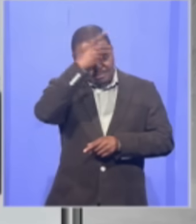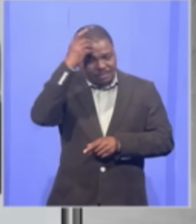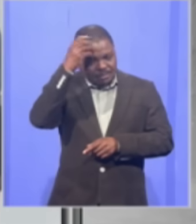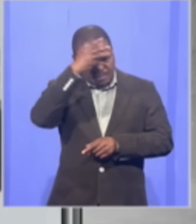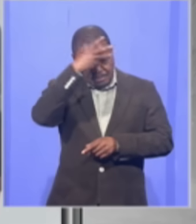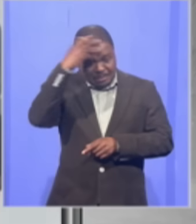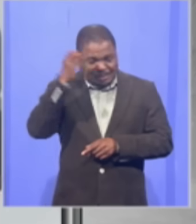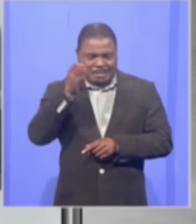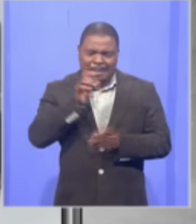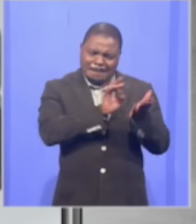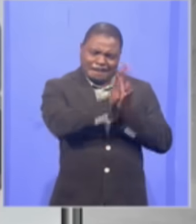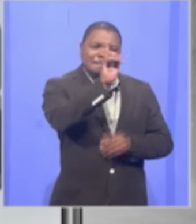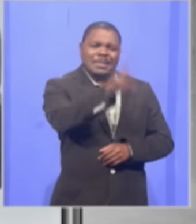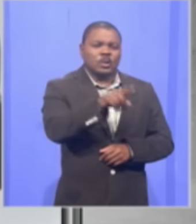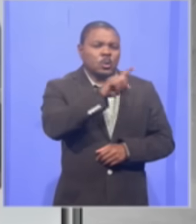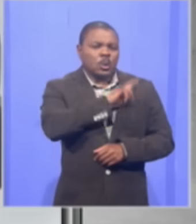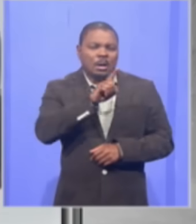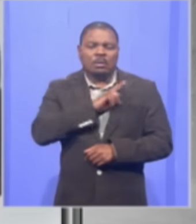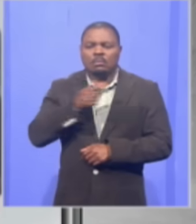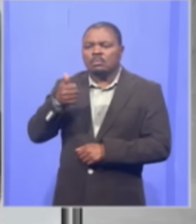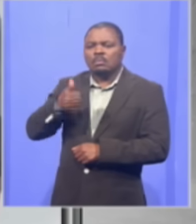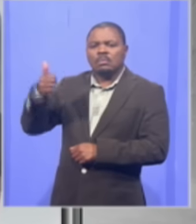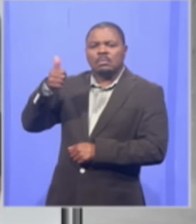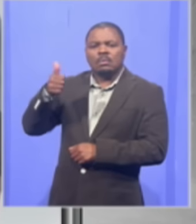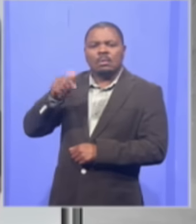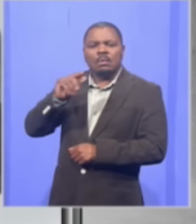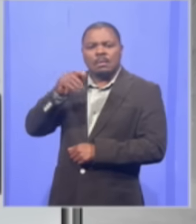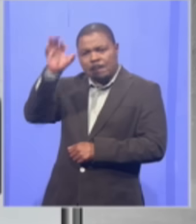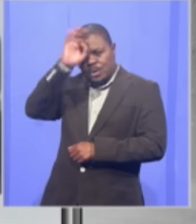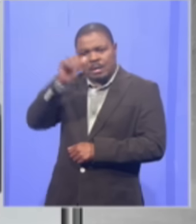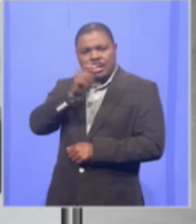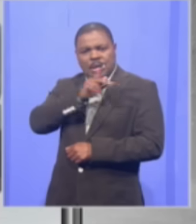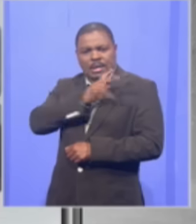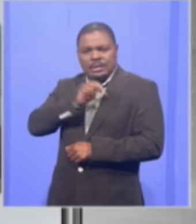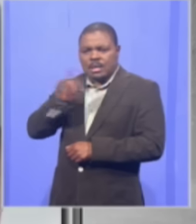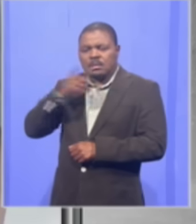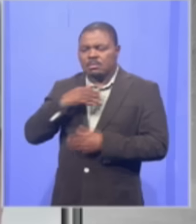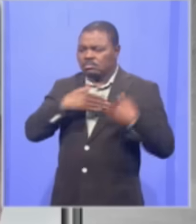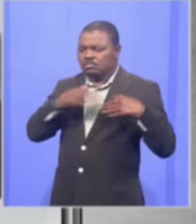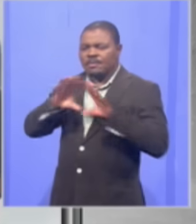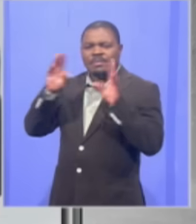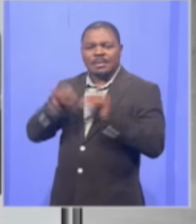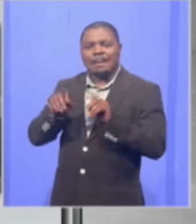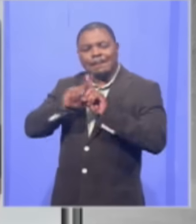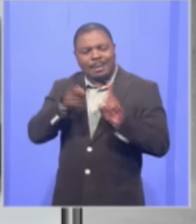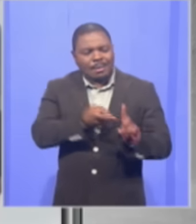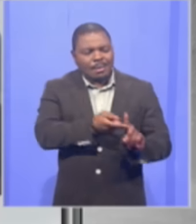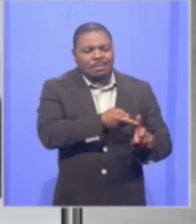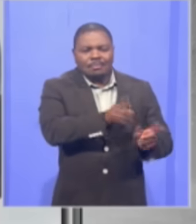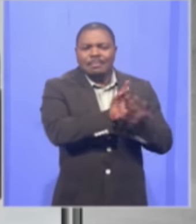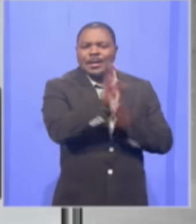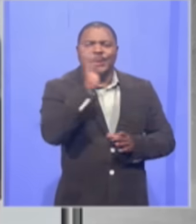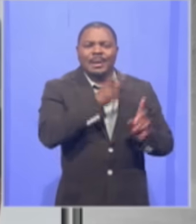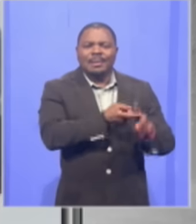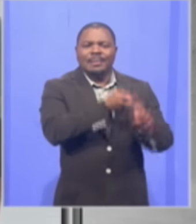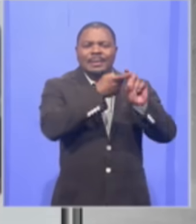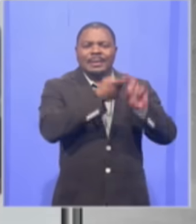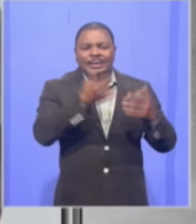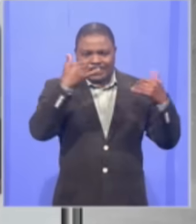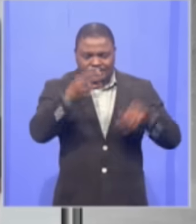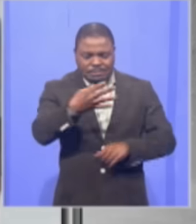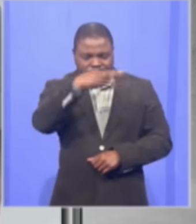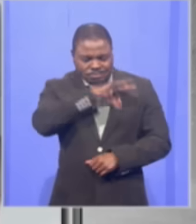ntse tatofatso tse tjena ke Lieutenant Mkhwanazi. Empa ha ka ba mo bleleka o mmeile fatshe o ntse a gola tšhelete ya